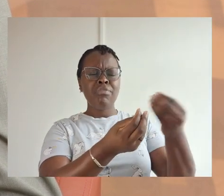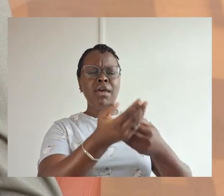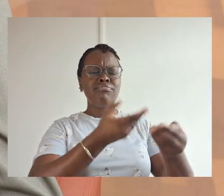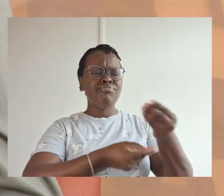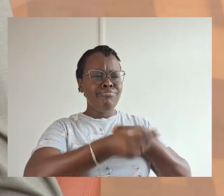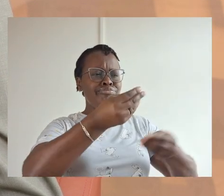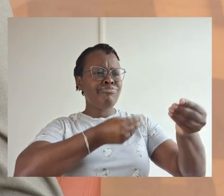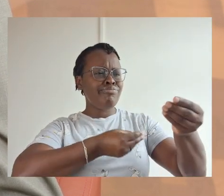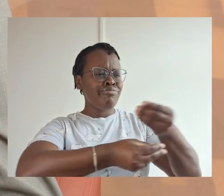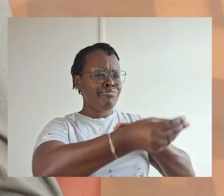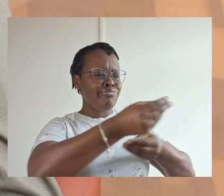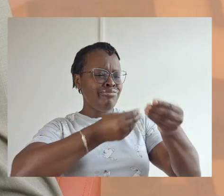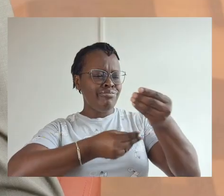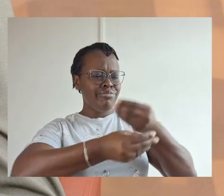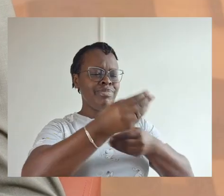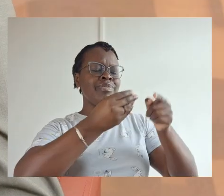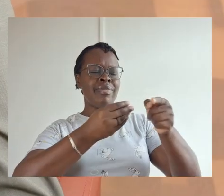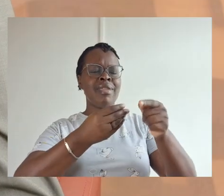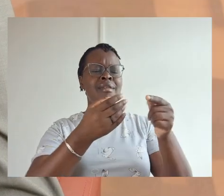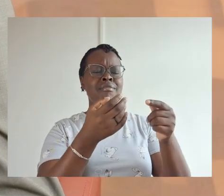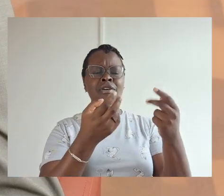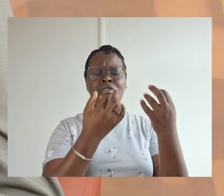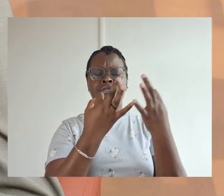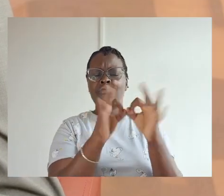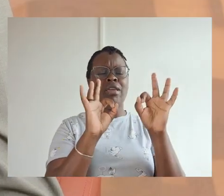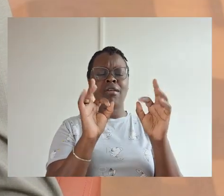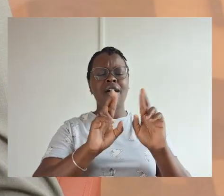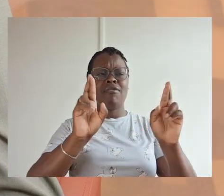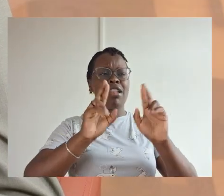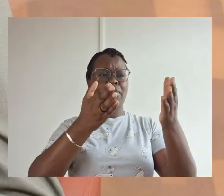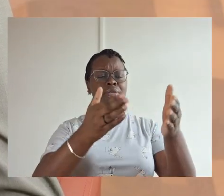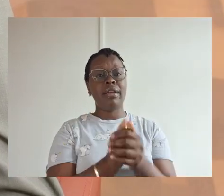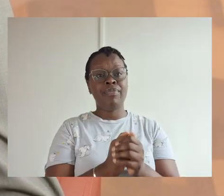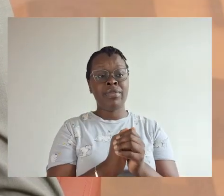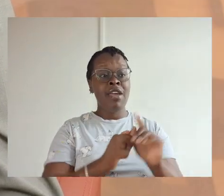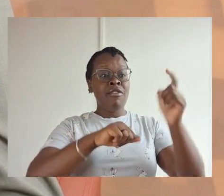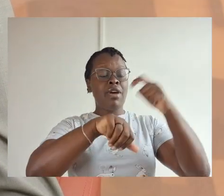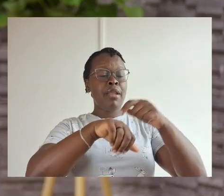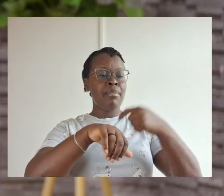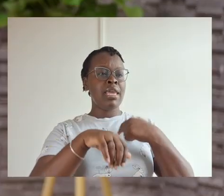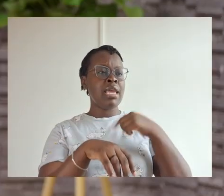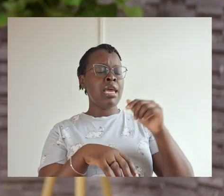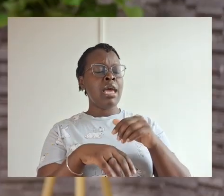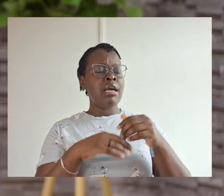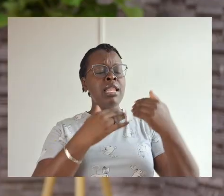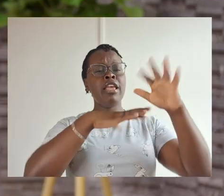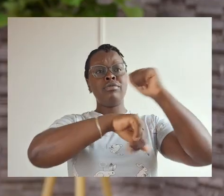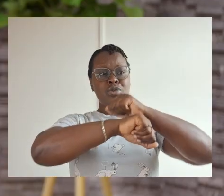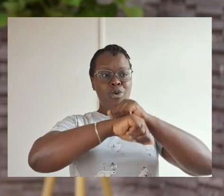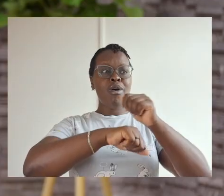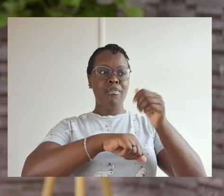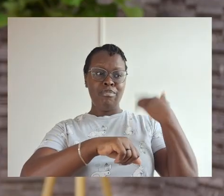these contents are available. I'm coming back to the lady who inspired me the first day. Yeah. She left the